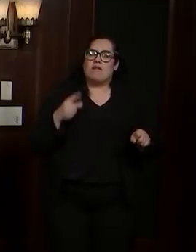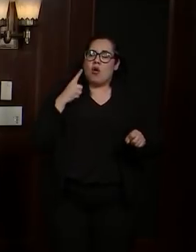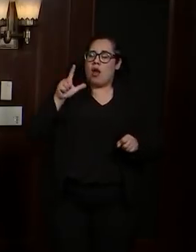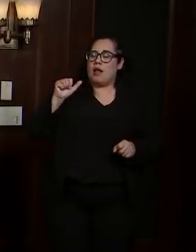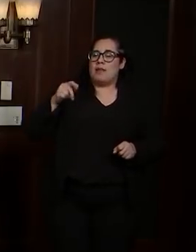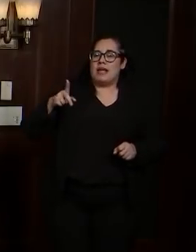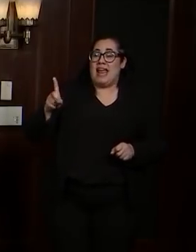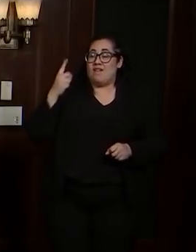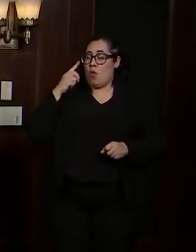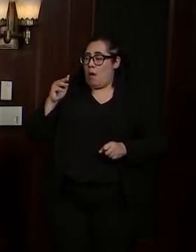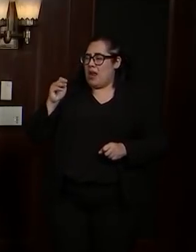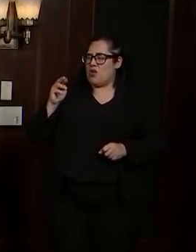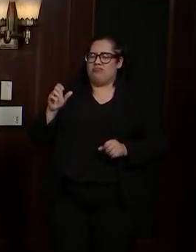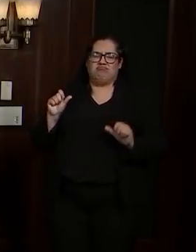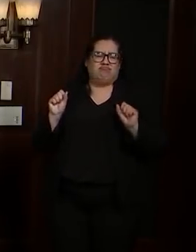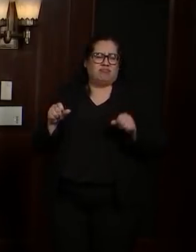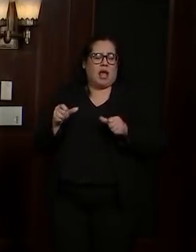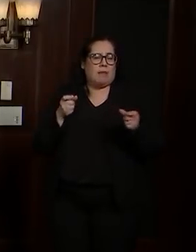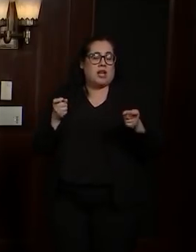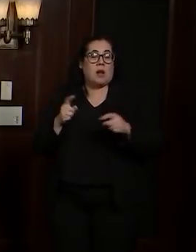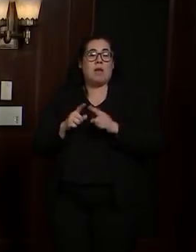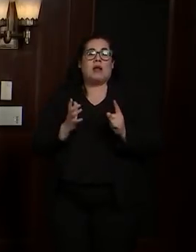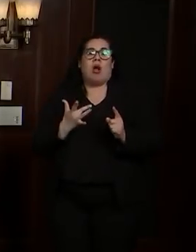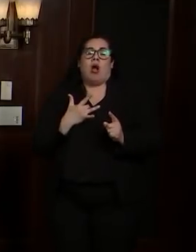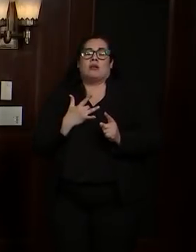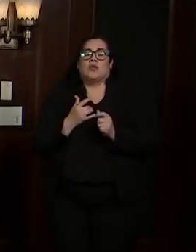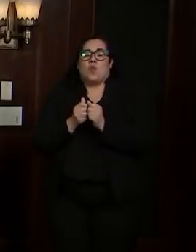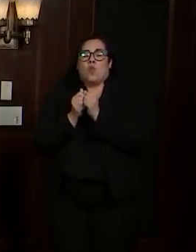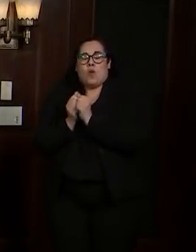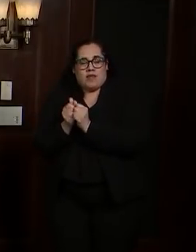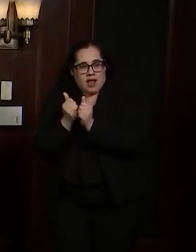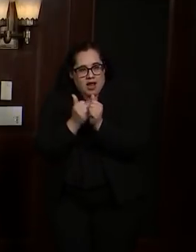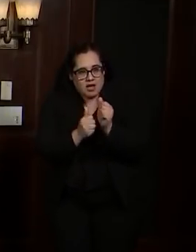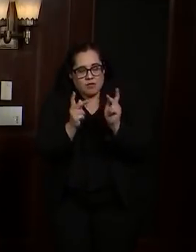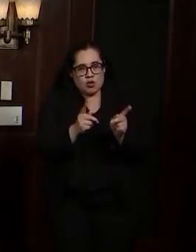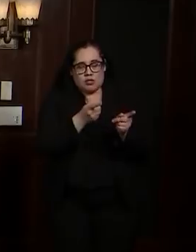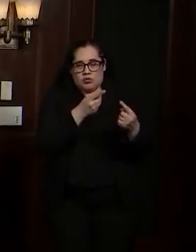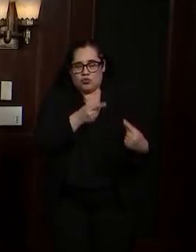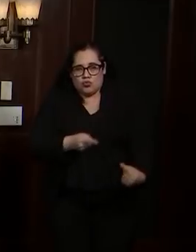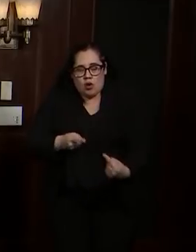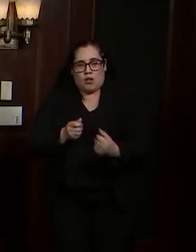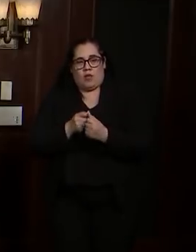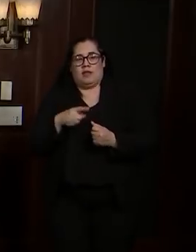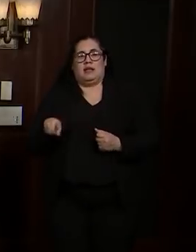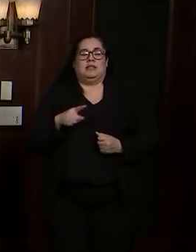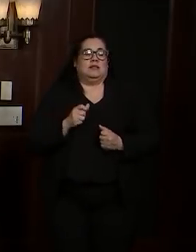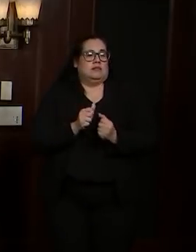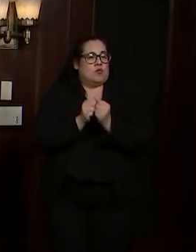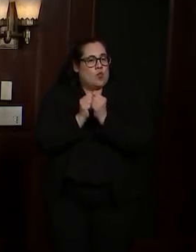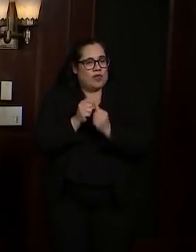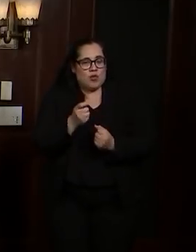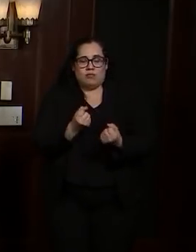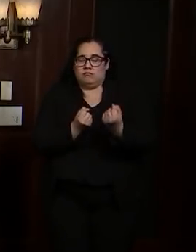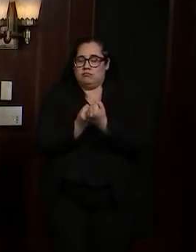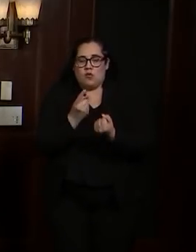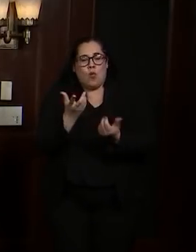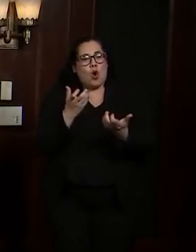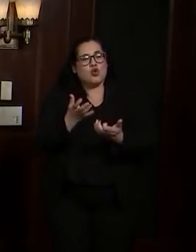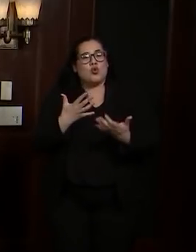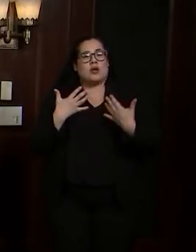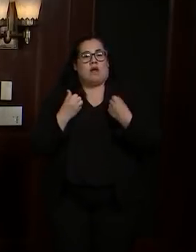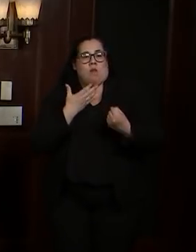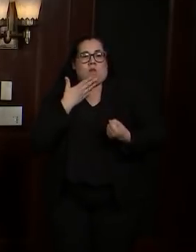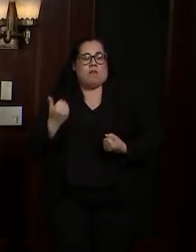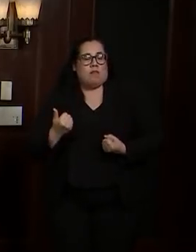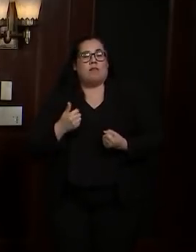Metro, quite manageable. But our hearts are with each person who is struggling with this. We are with you. We want you to get well.